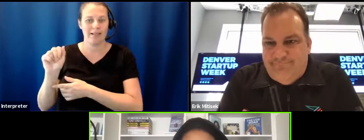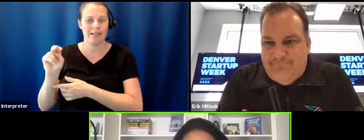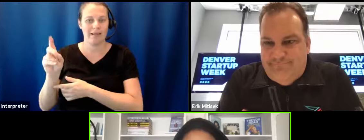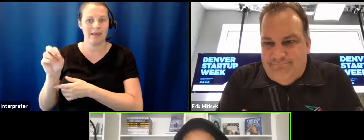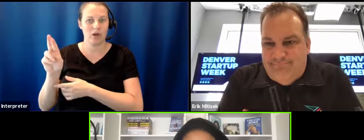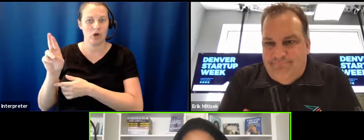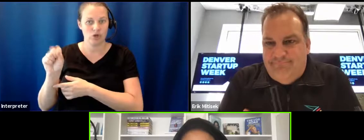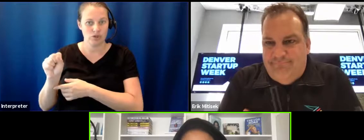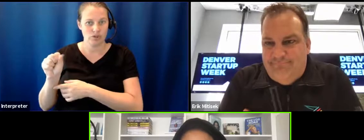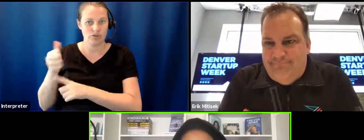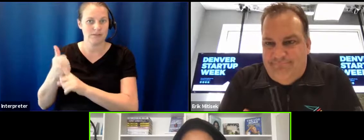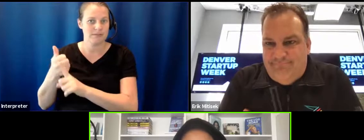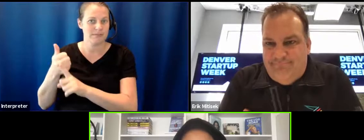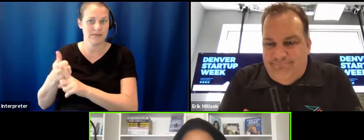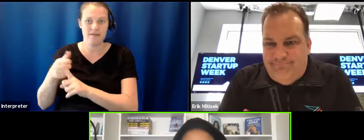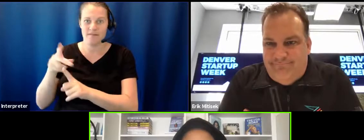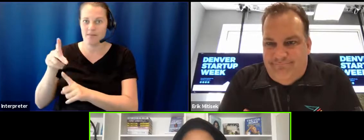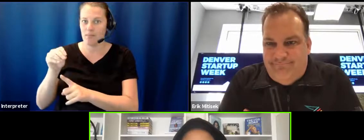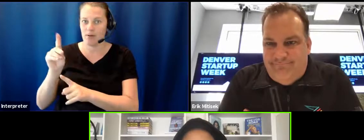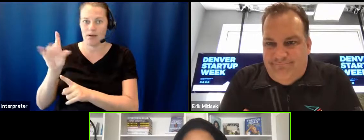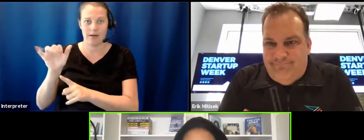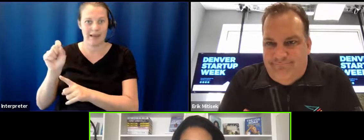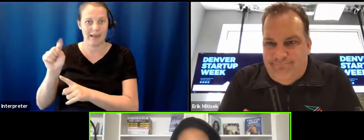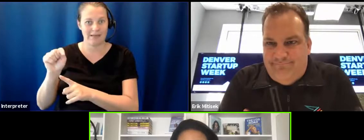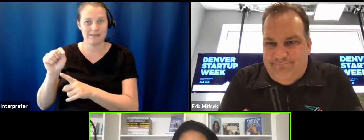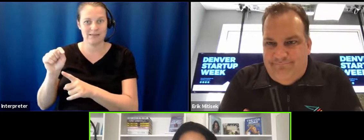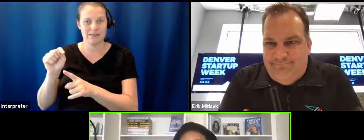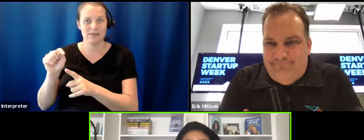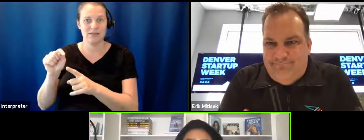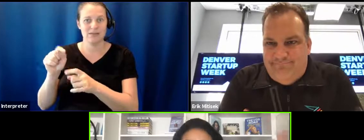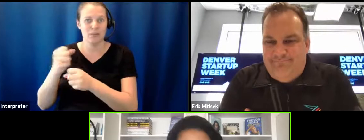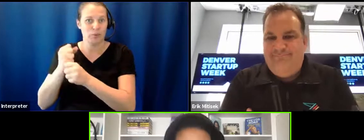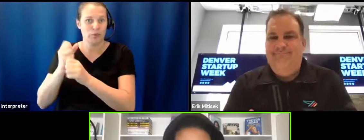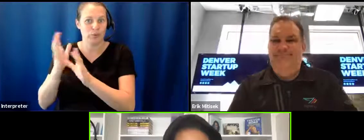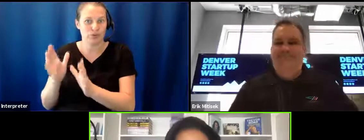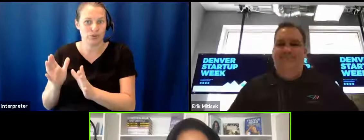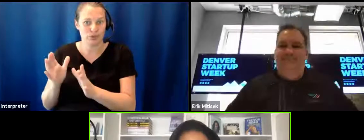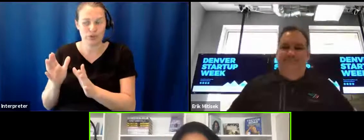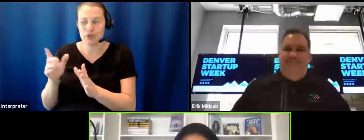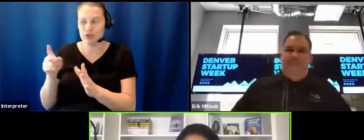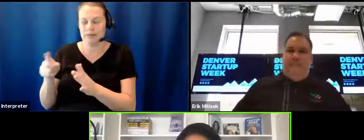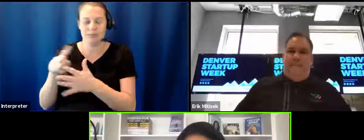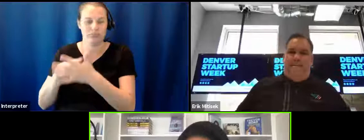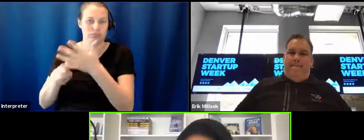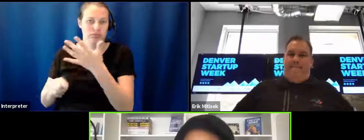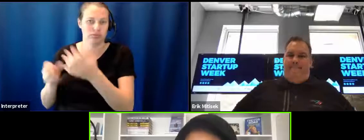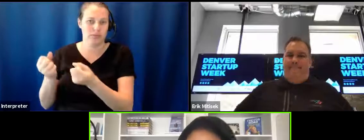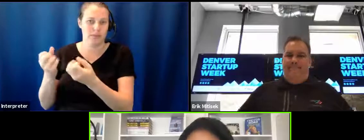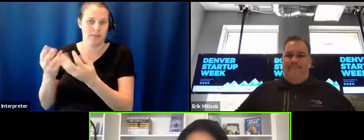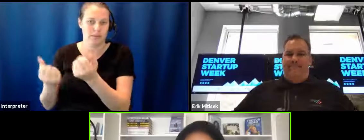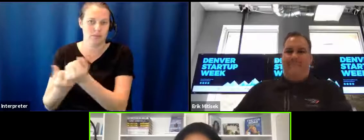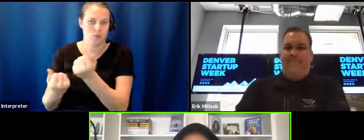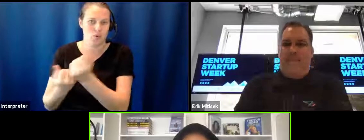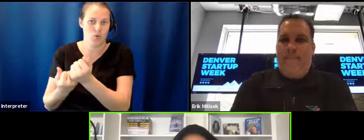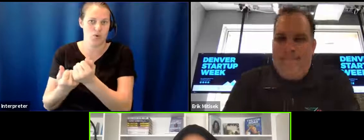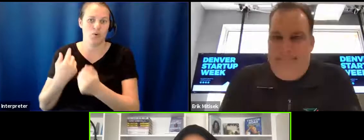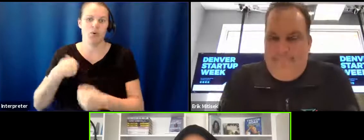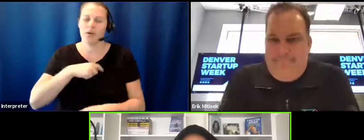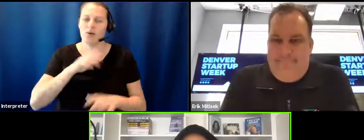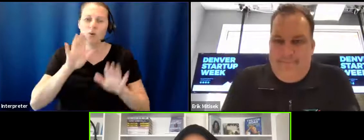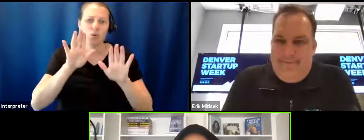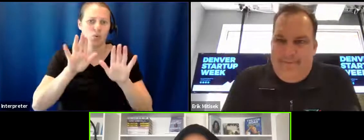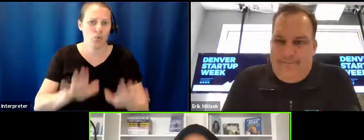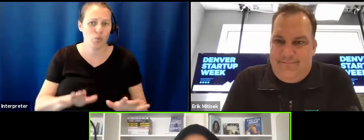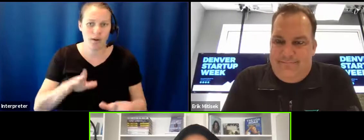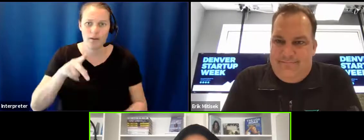incredible podcasting producer and in addition to so many other things. So we had this great podcast. Then,